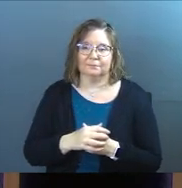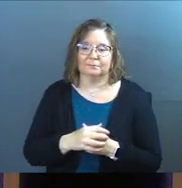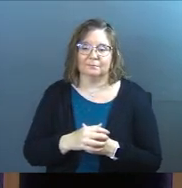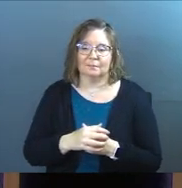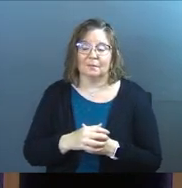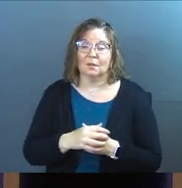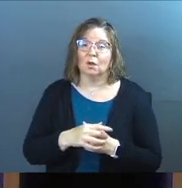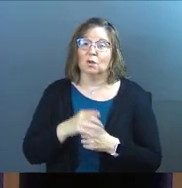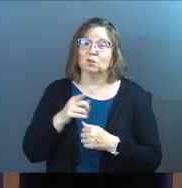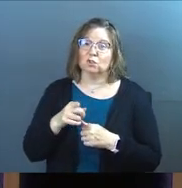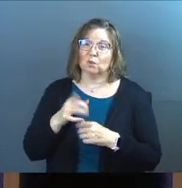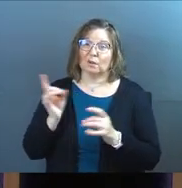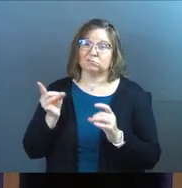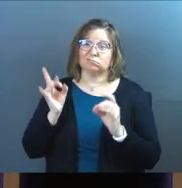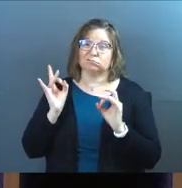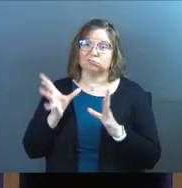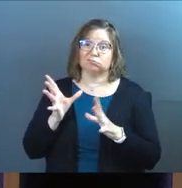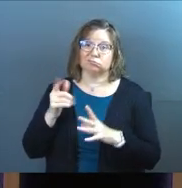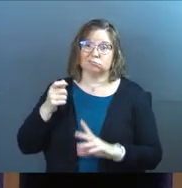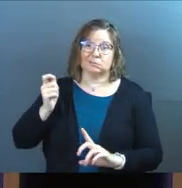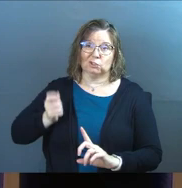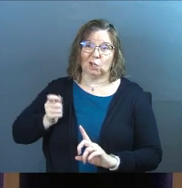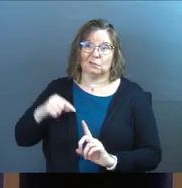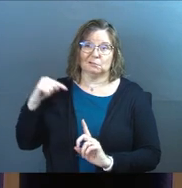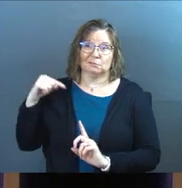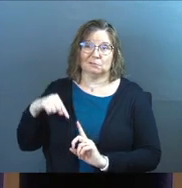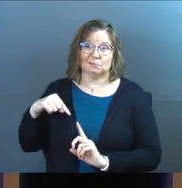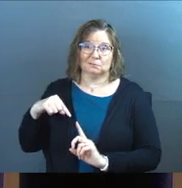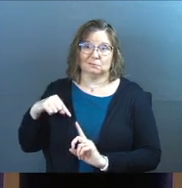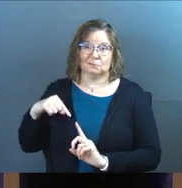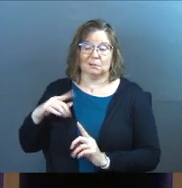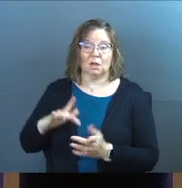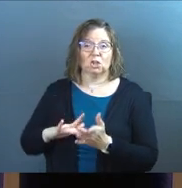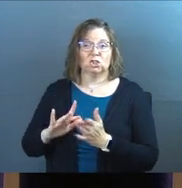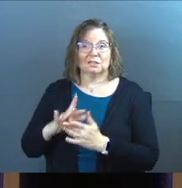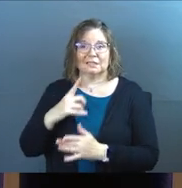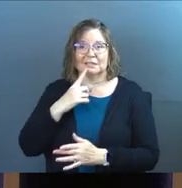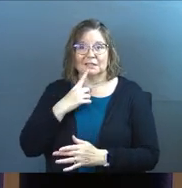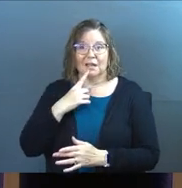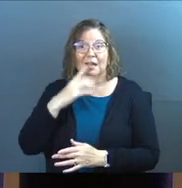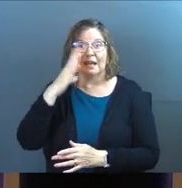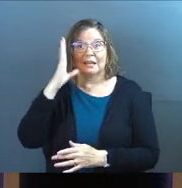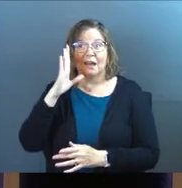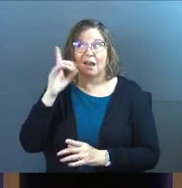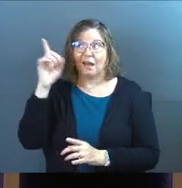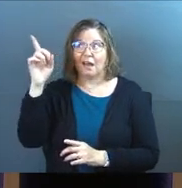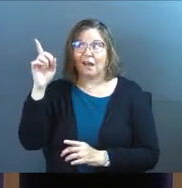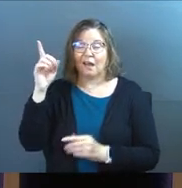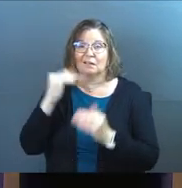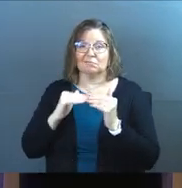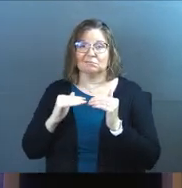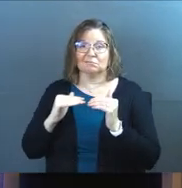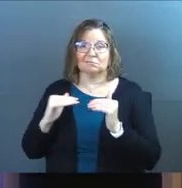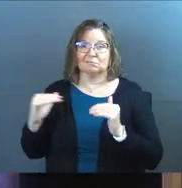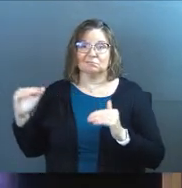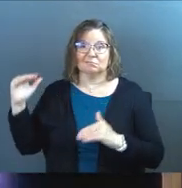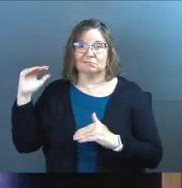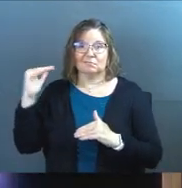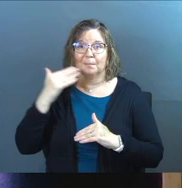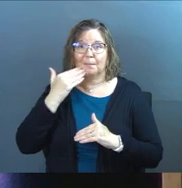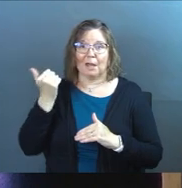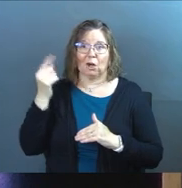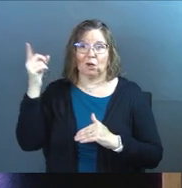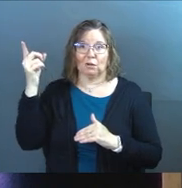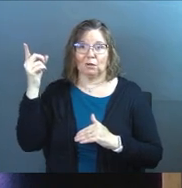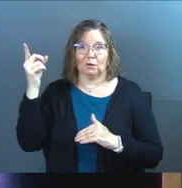got a mega jerk judge. And Jesus is saying God is better than this mega jerk judge.